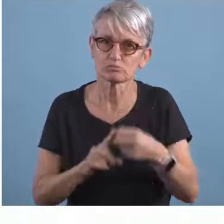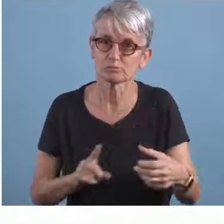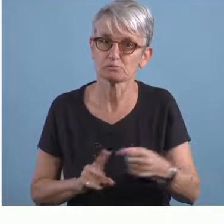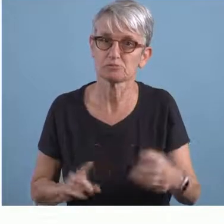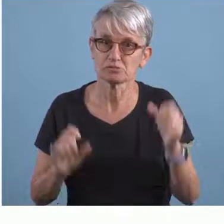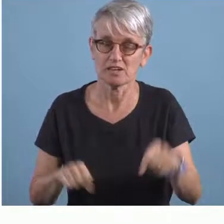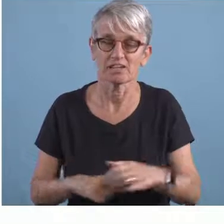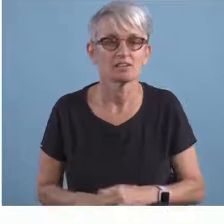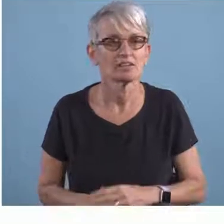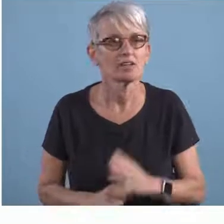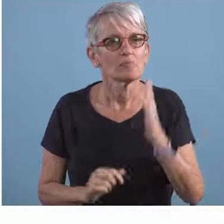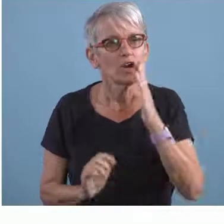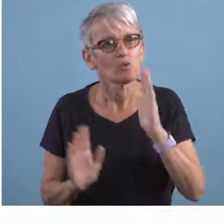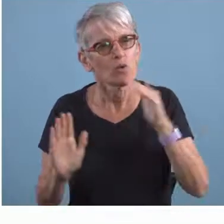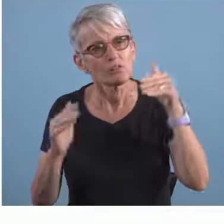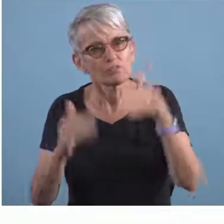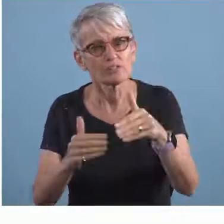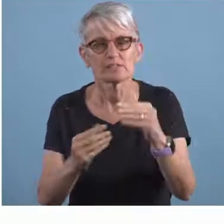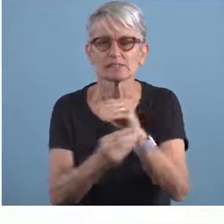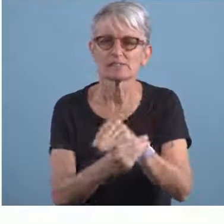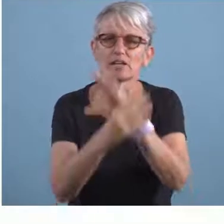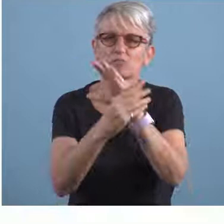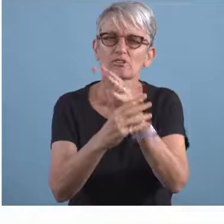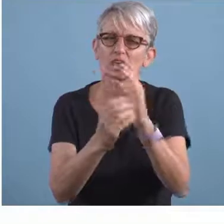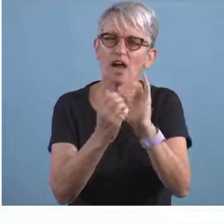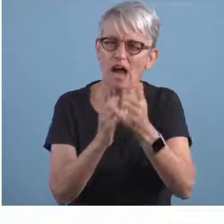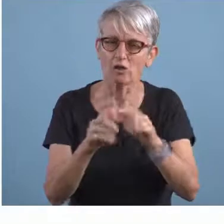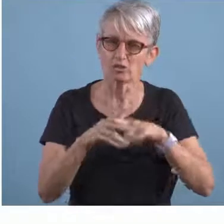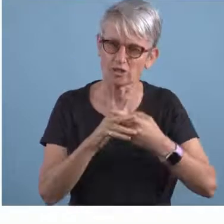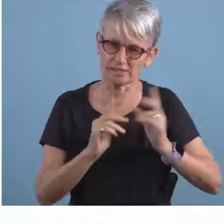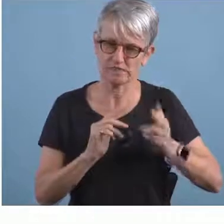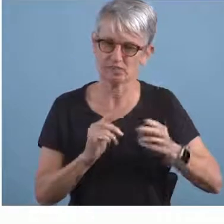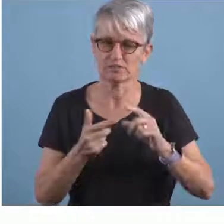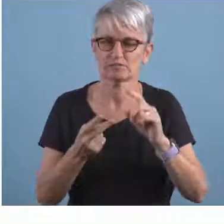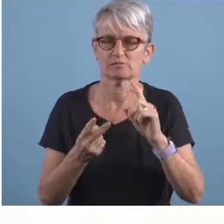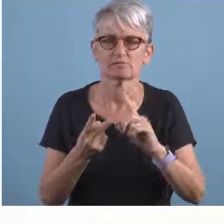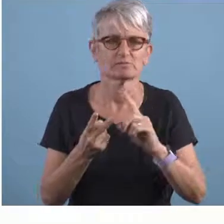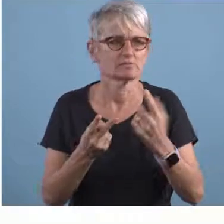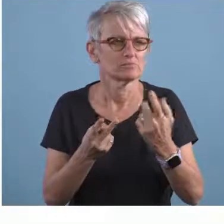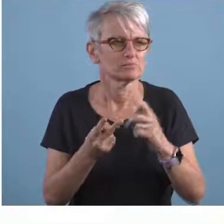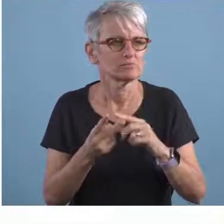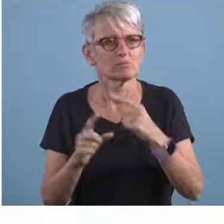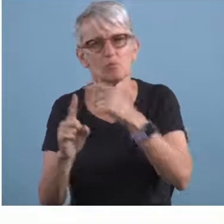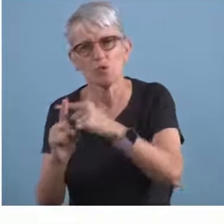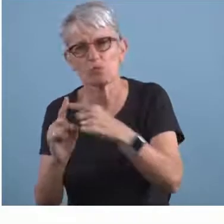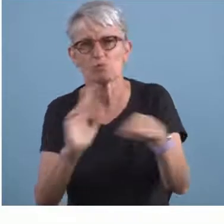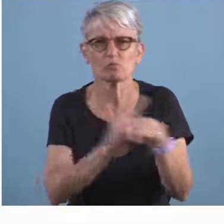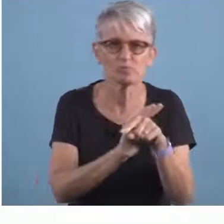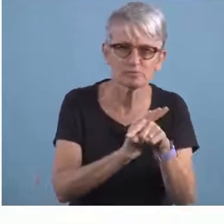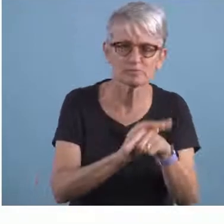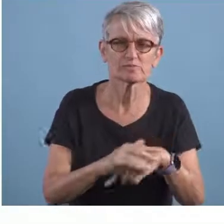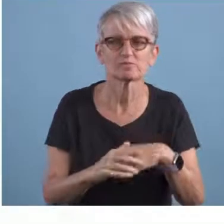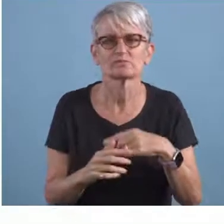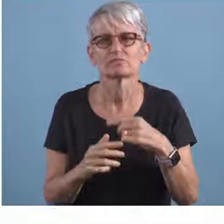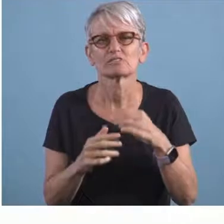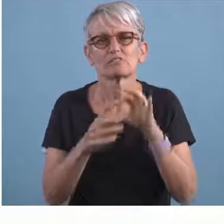But I'm going to look a little bit at how telepractice has gotten started and some of the pros and cons that we hear